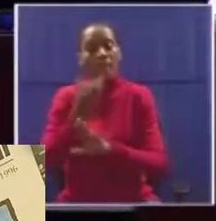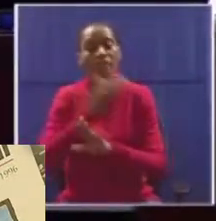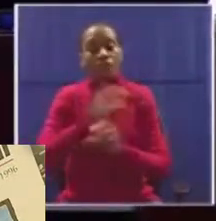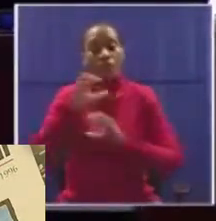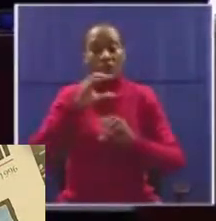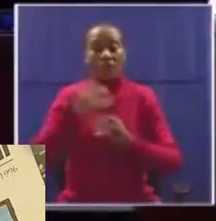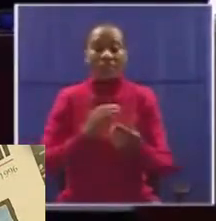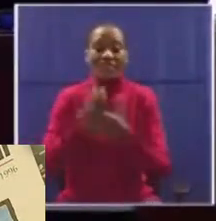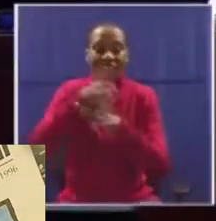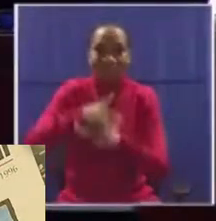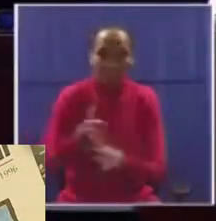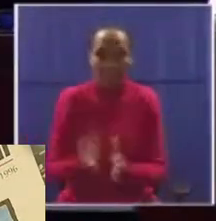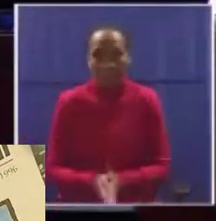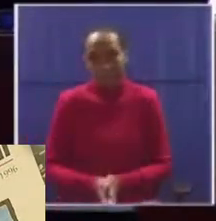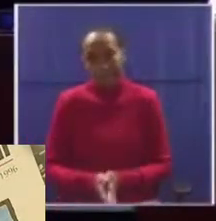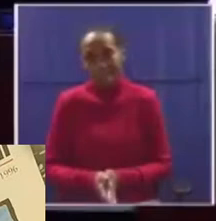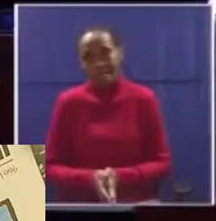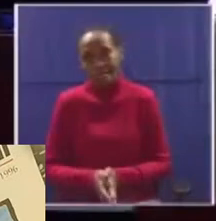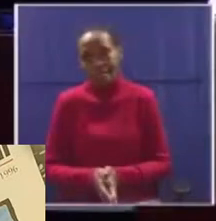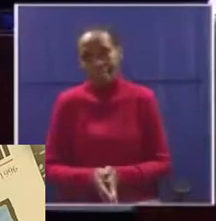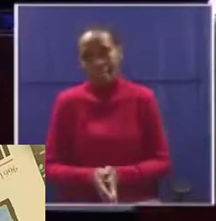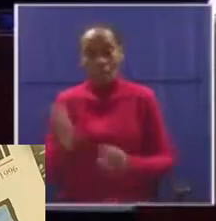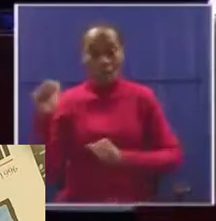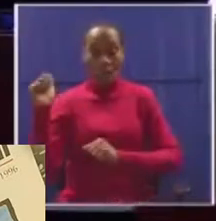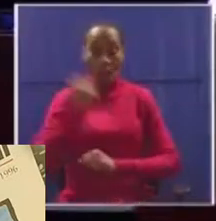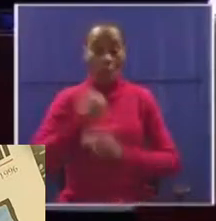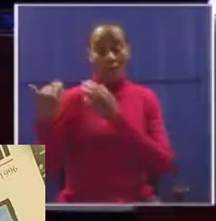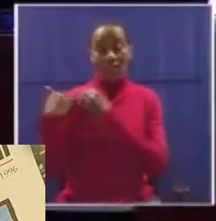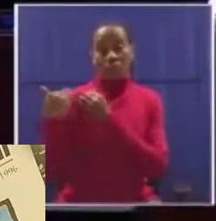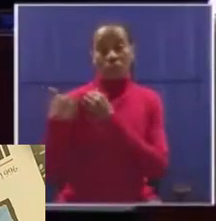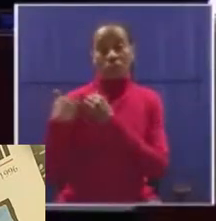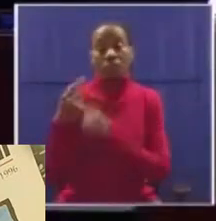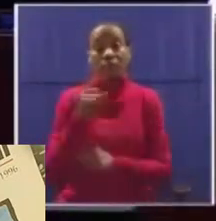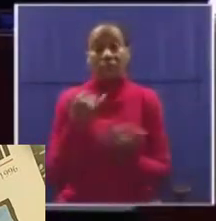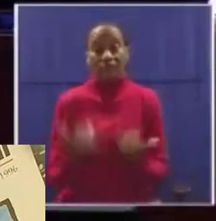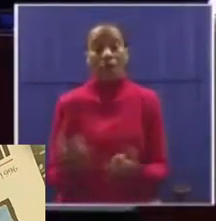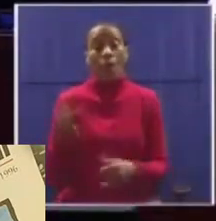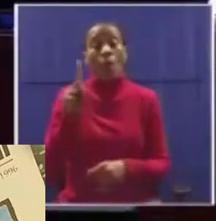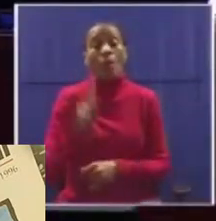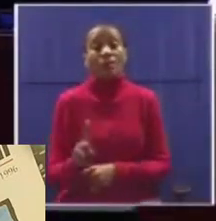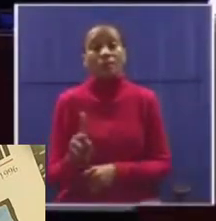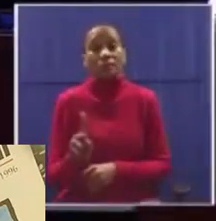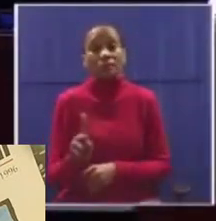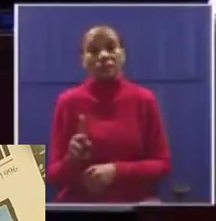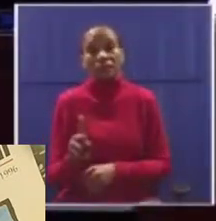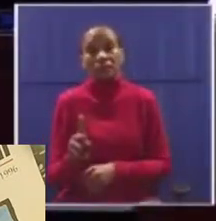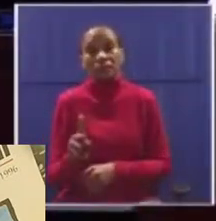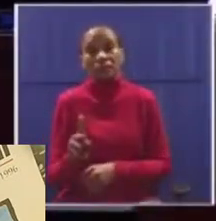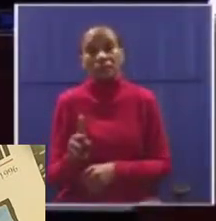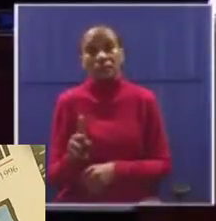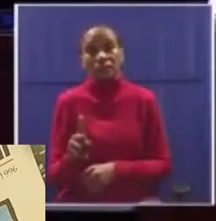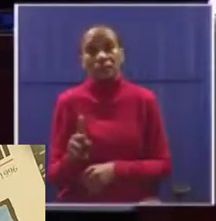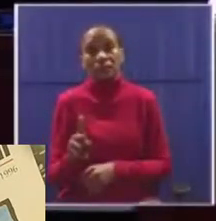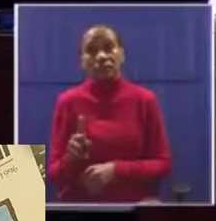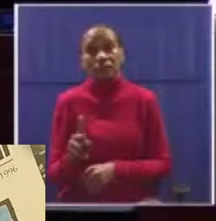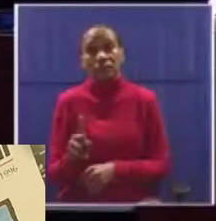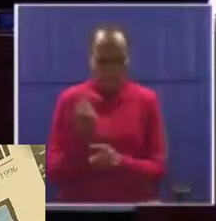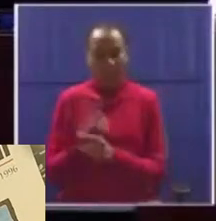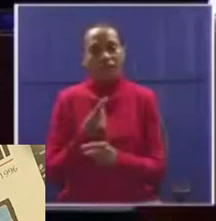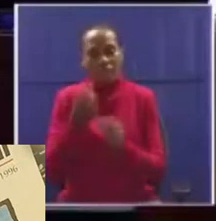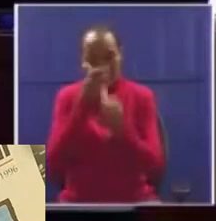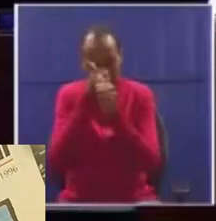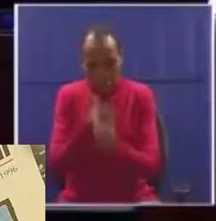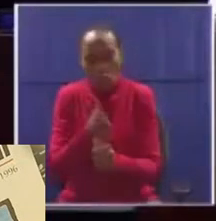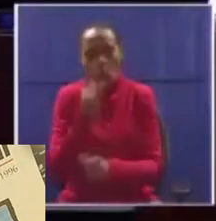Communications our duty and responsibility as legislators must always be